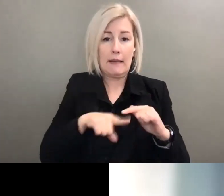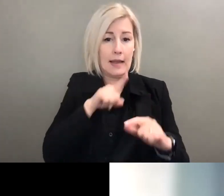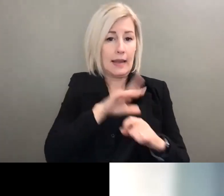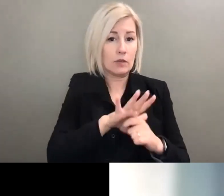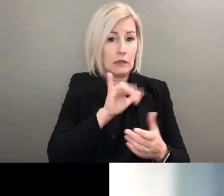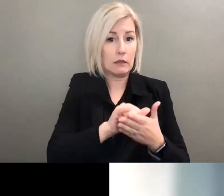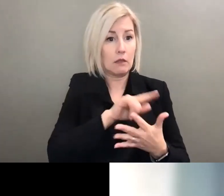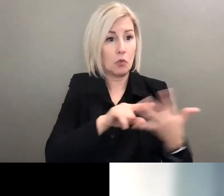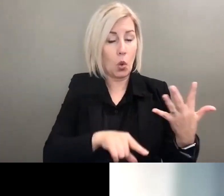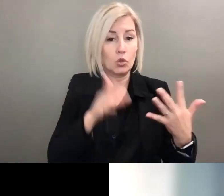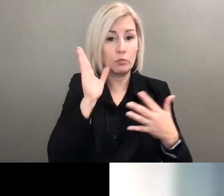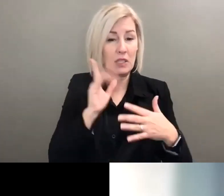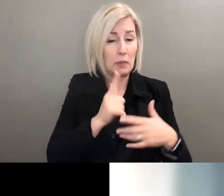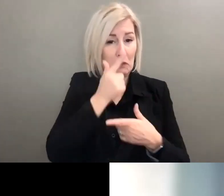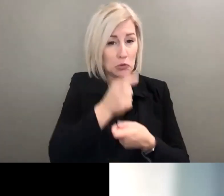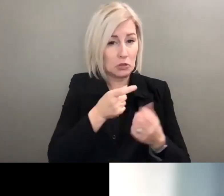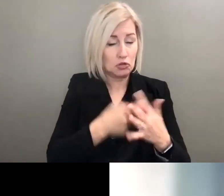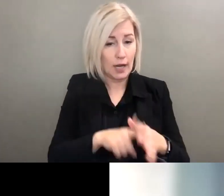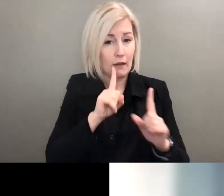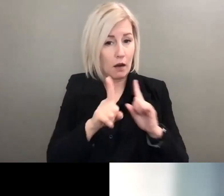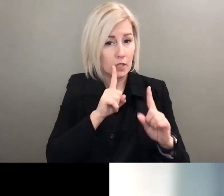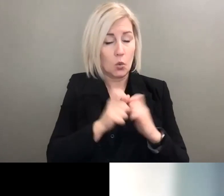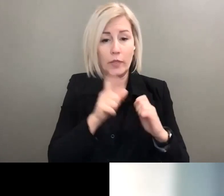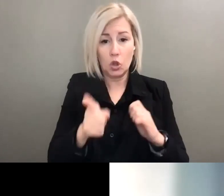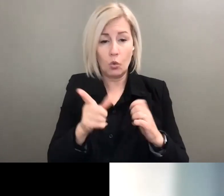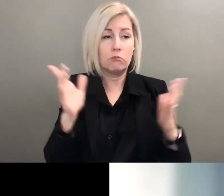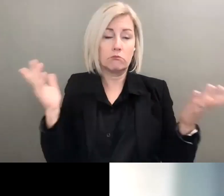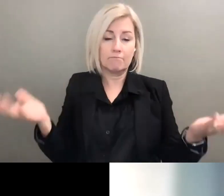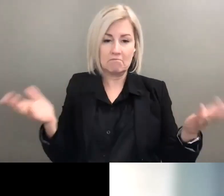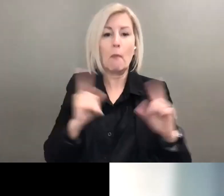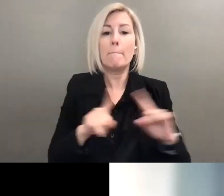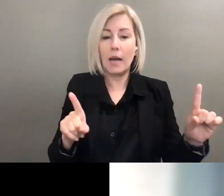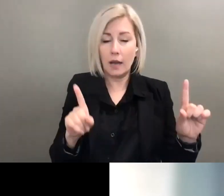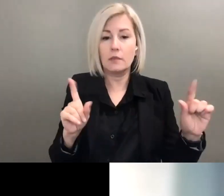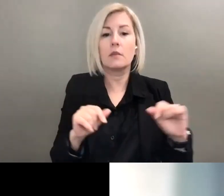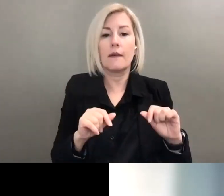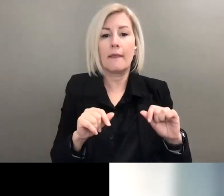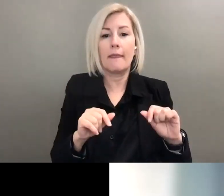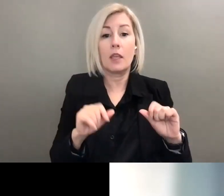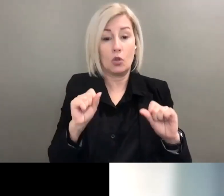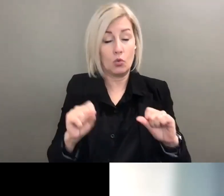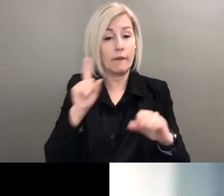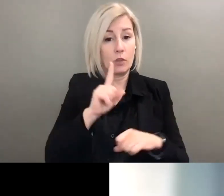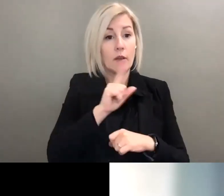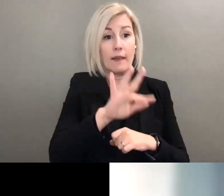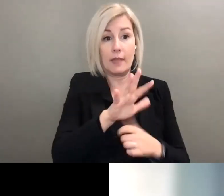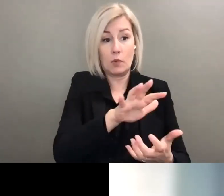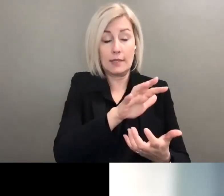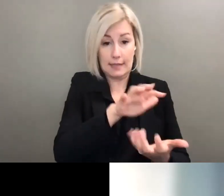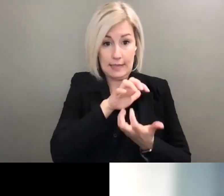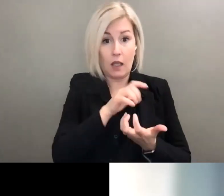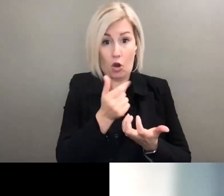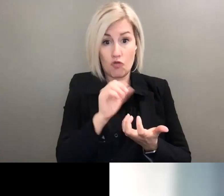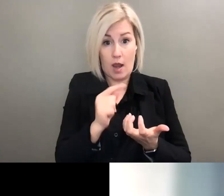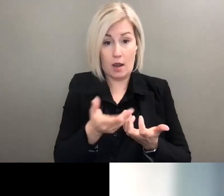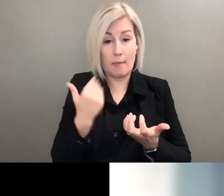those presenters would be interested in starting a conversation with you, but you can be sure that if they've received a grant from us in the past, that